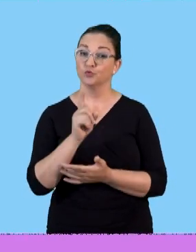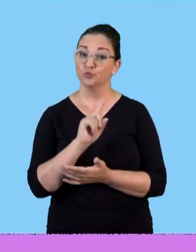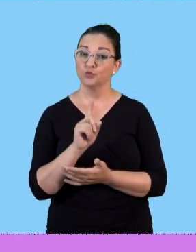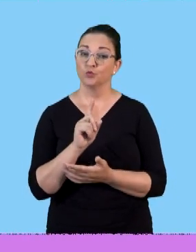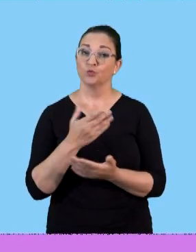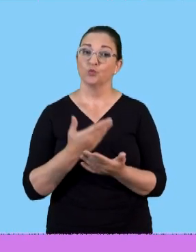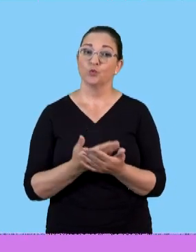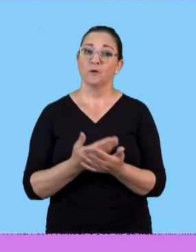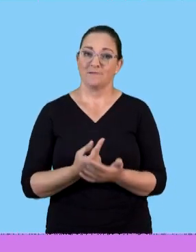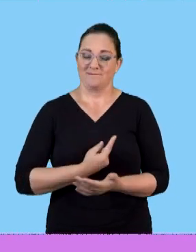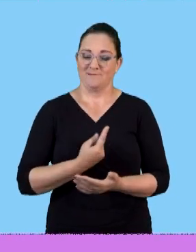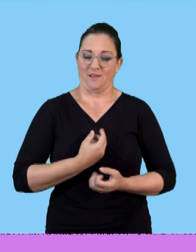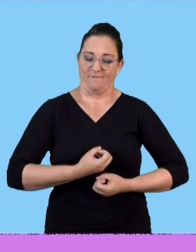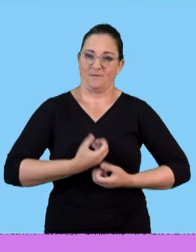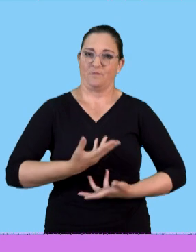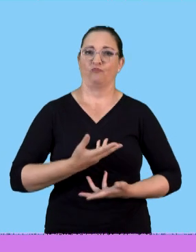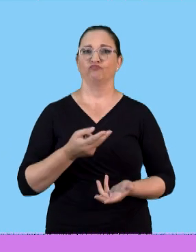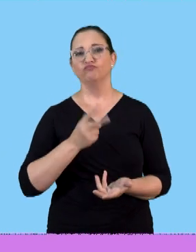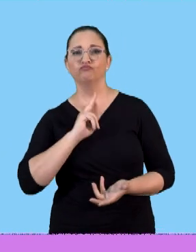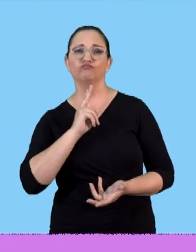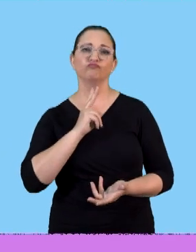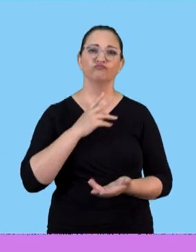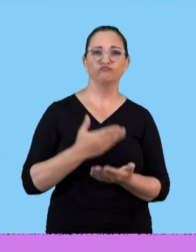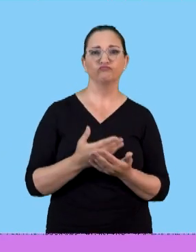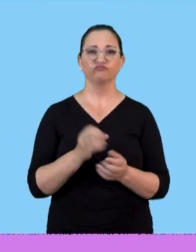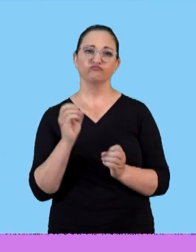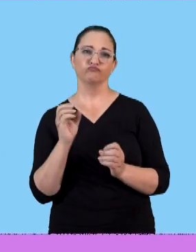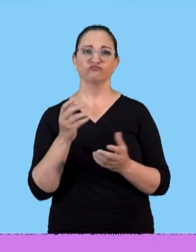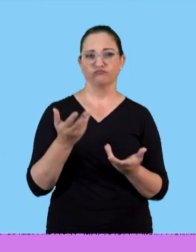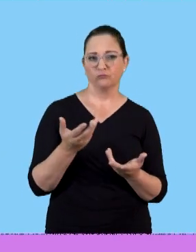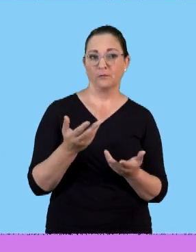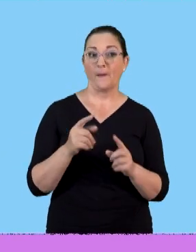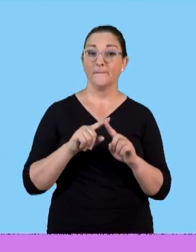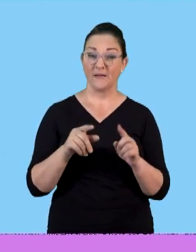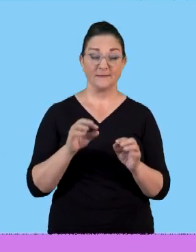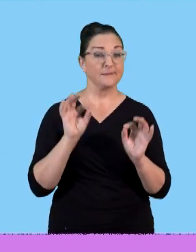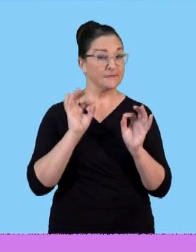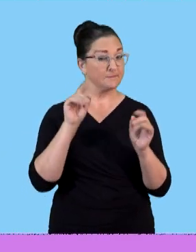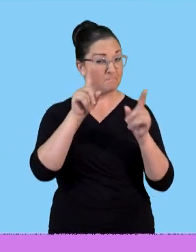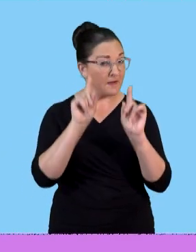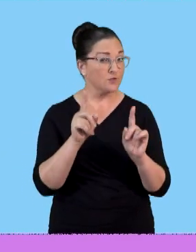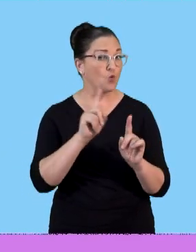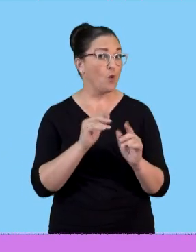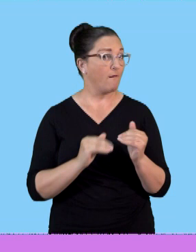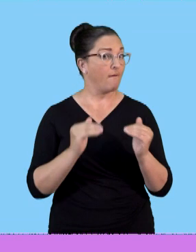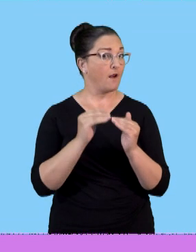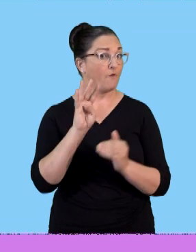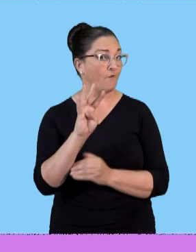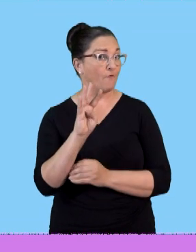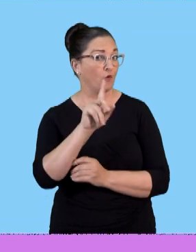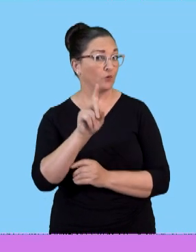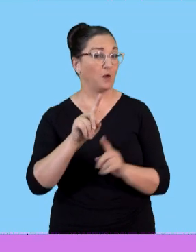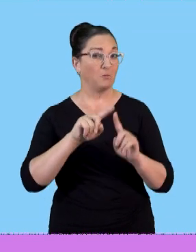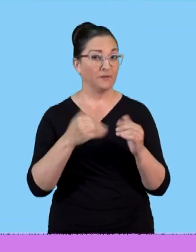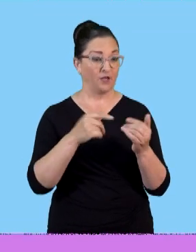ensure that you are able to express yourself verbally. Guys, very important, especially with your level 4 questions, right? Make sure